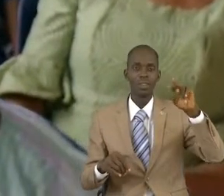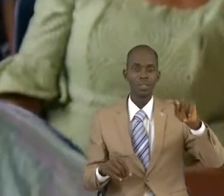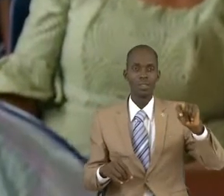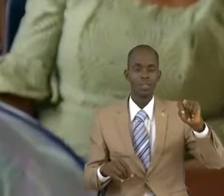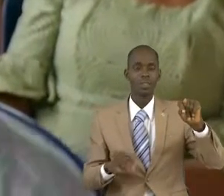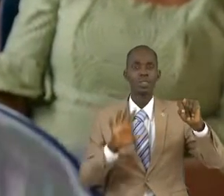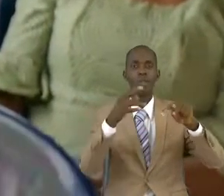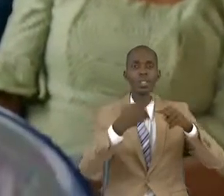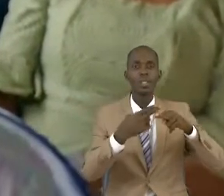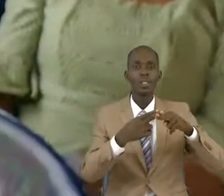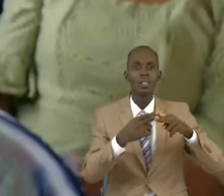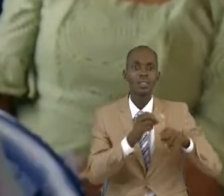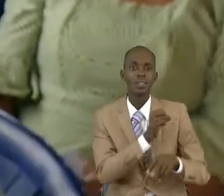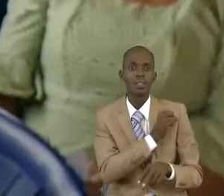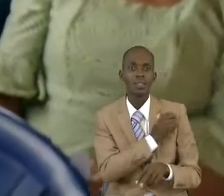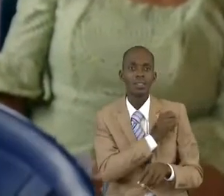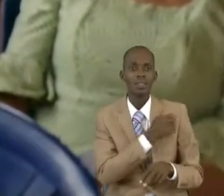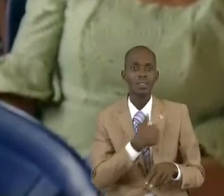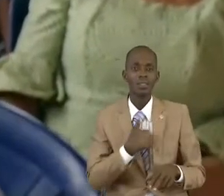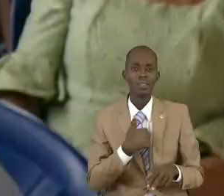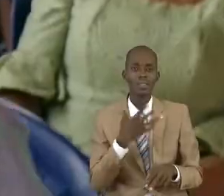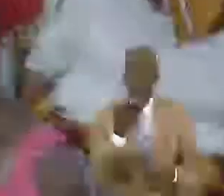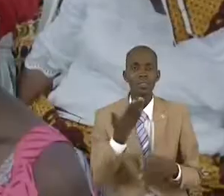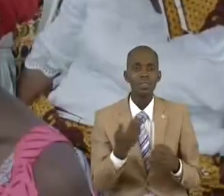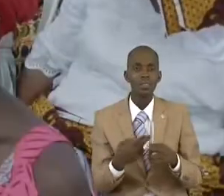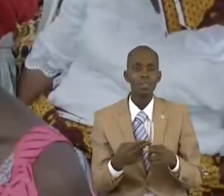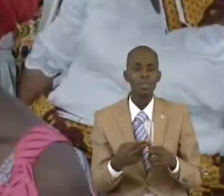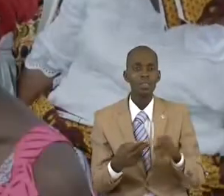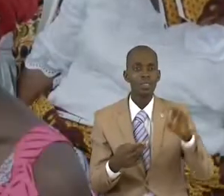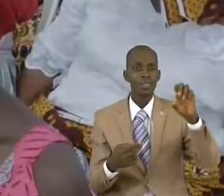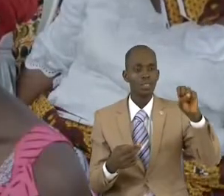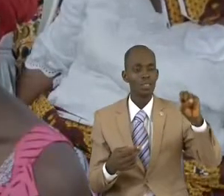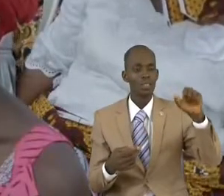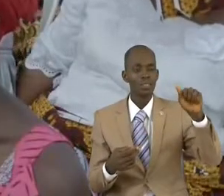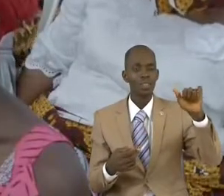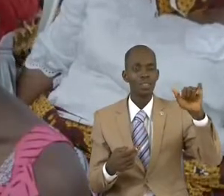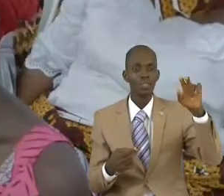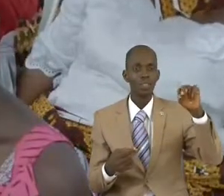But I got people, you have lost your voice. Sage.